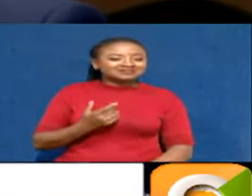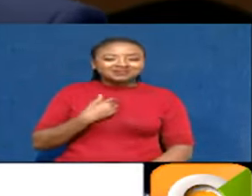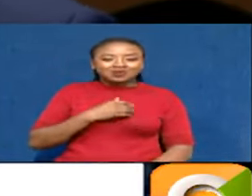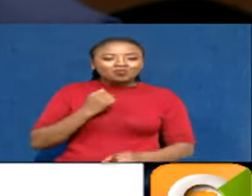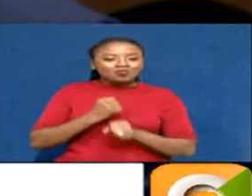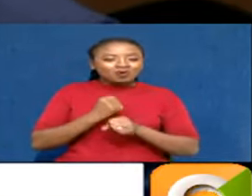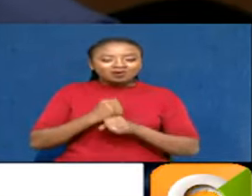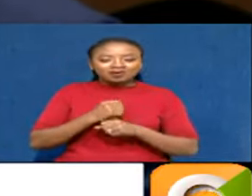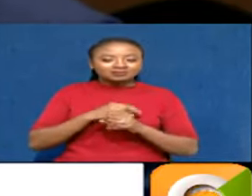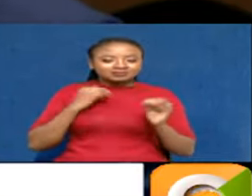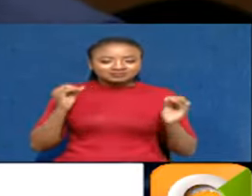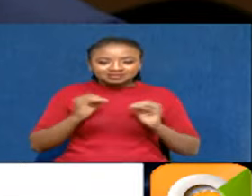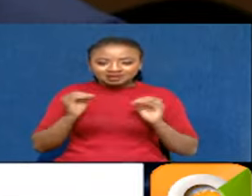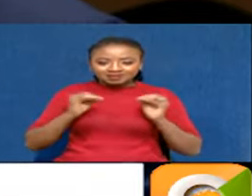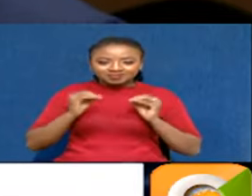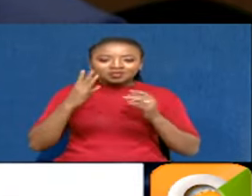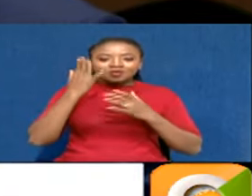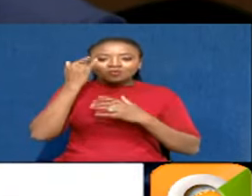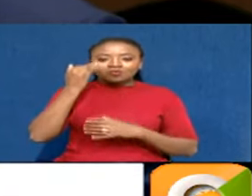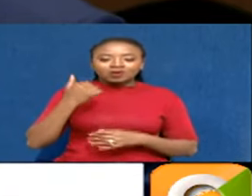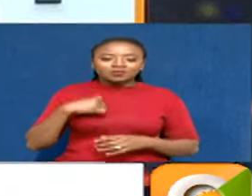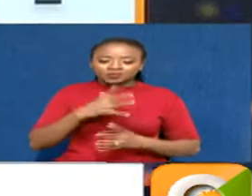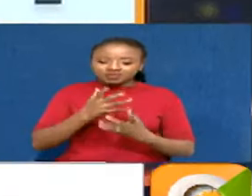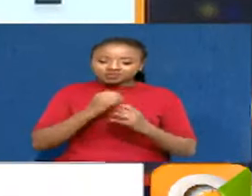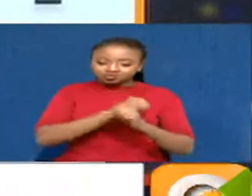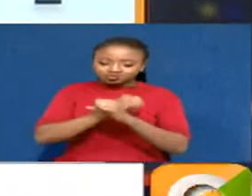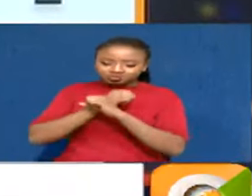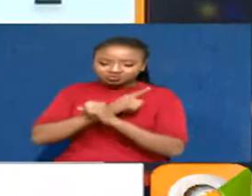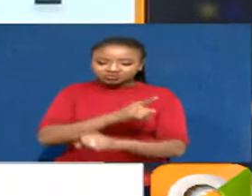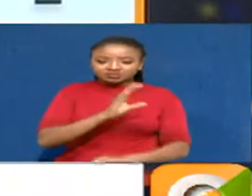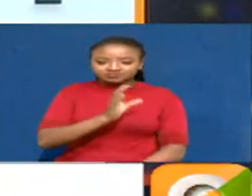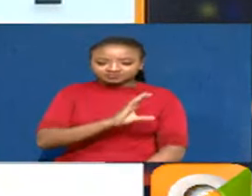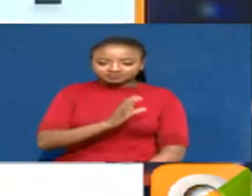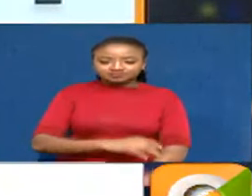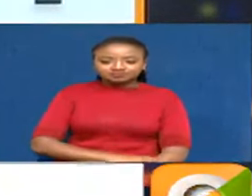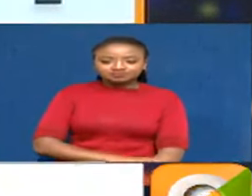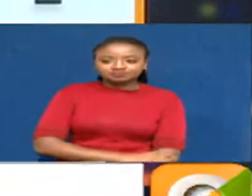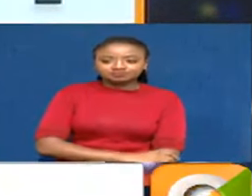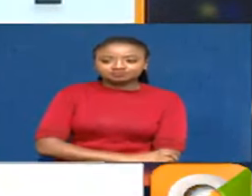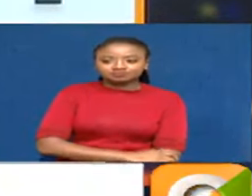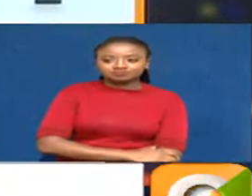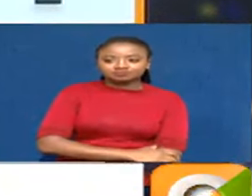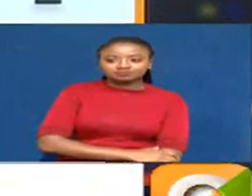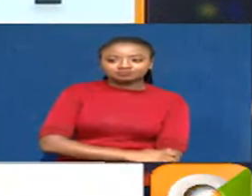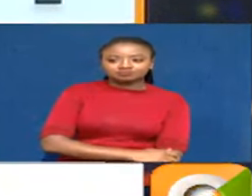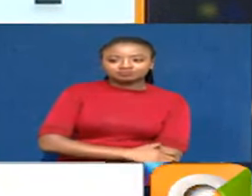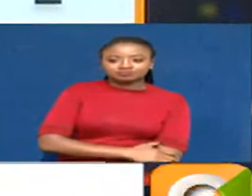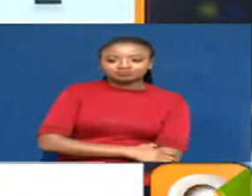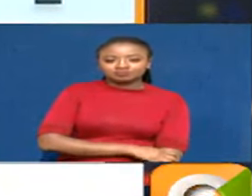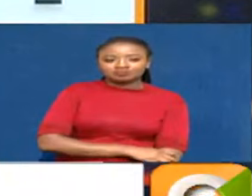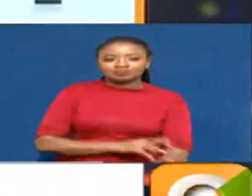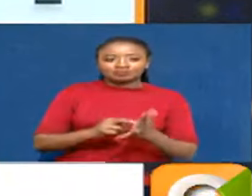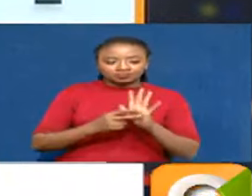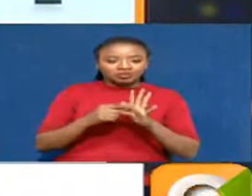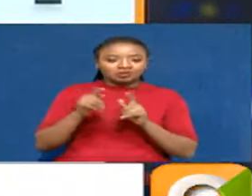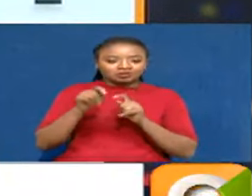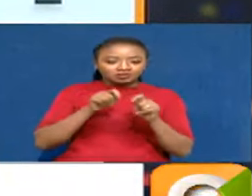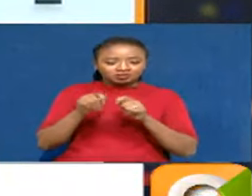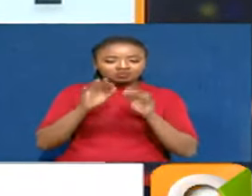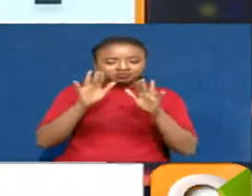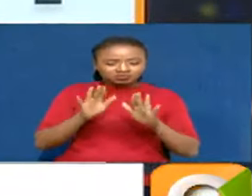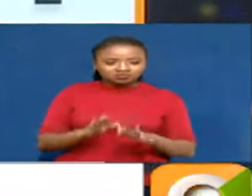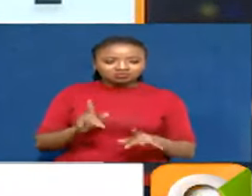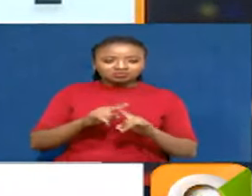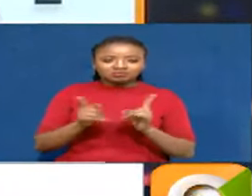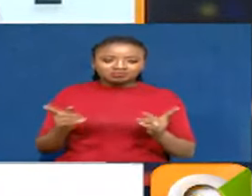a responsibility to protect the public. And yeah, you've already agreed with this. So regulation is important. It's just that there's some